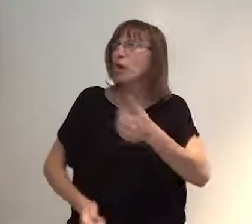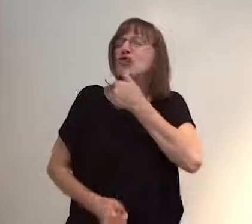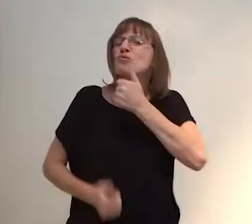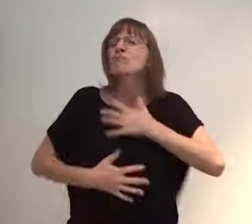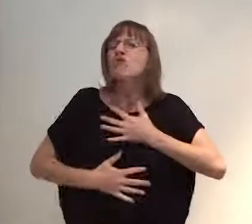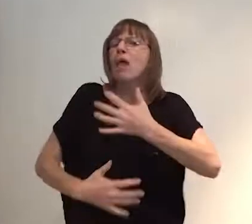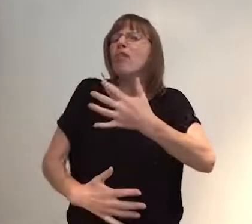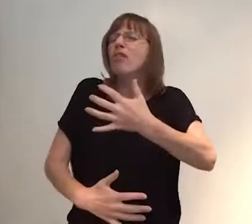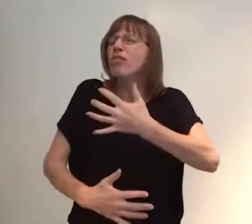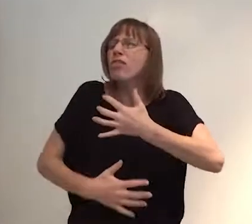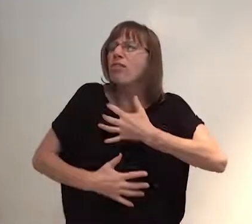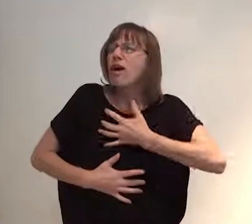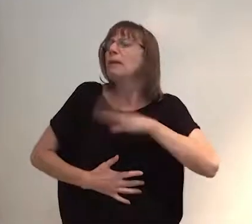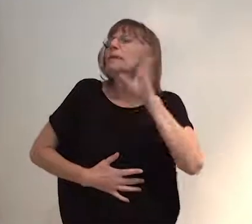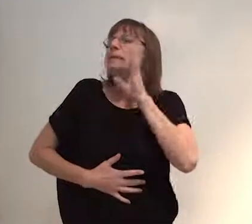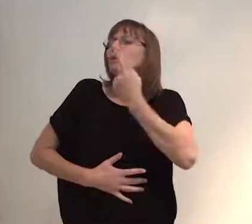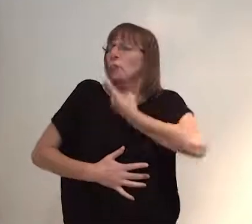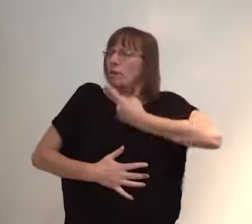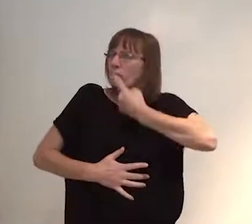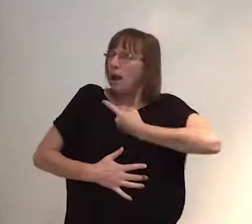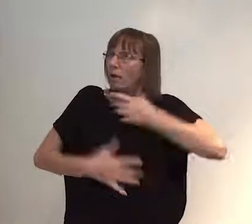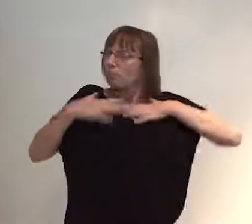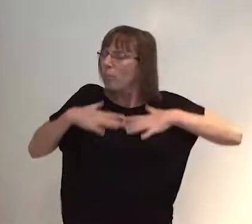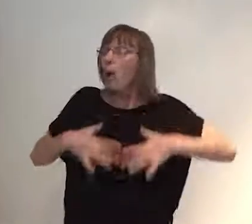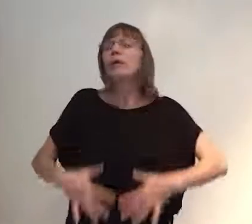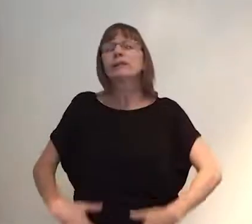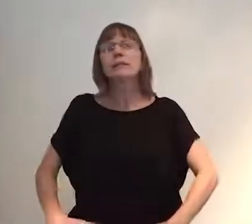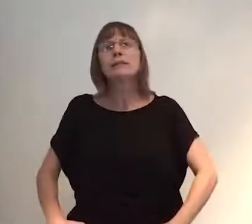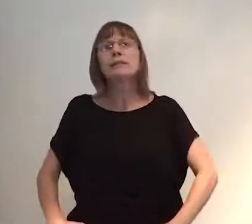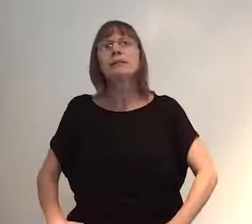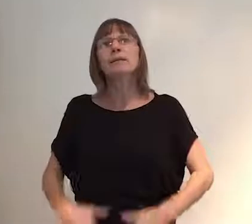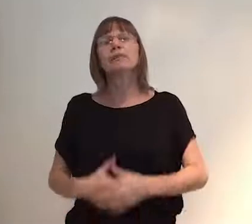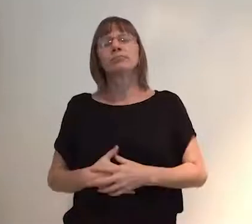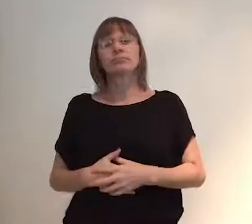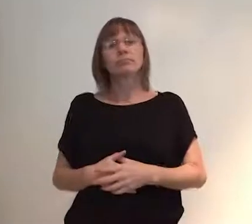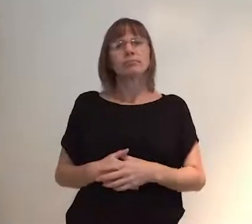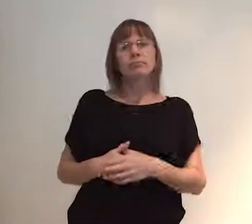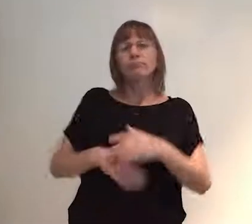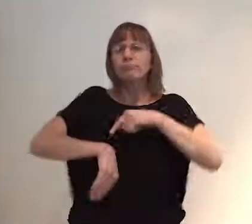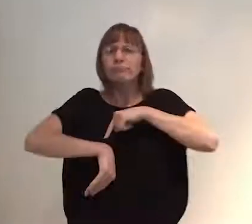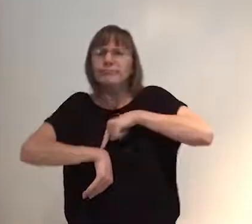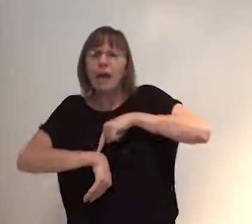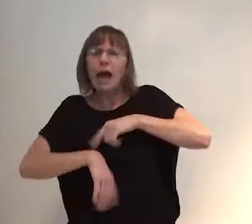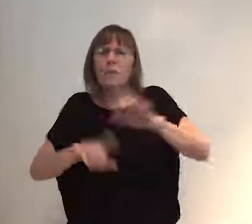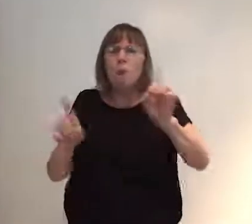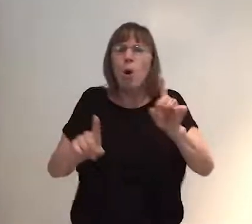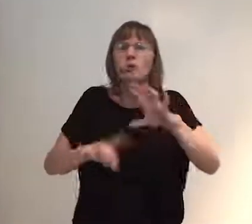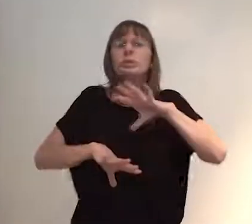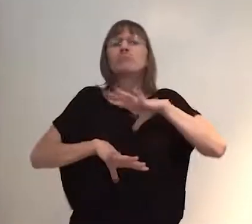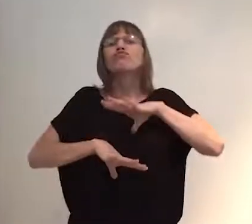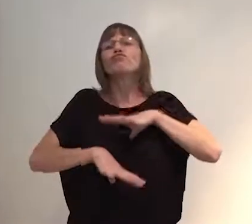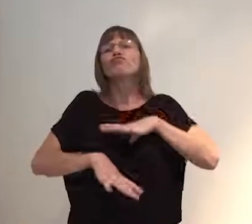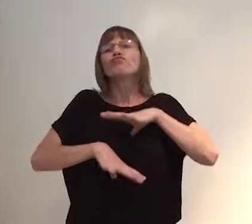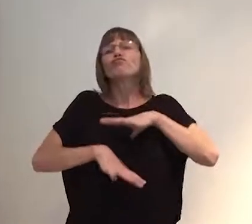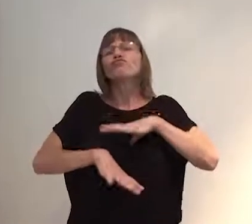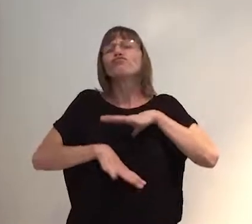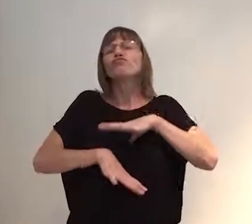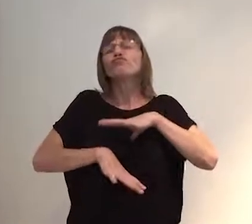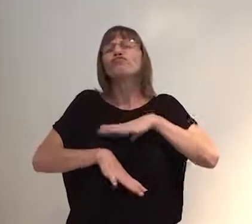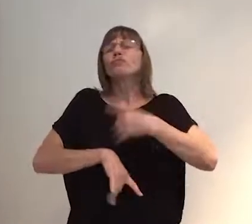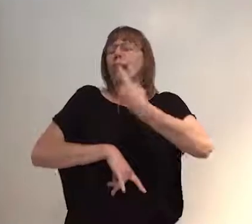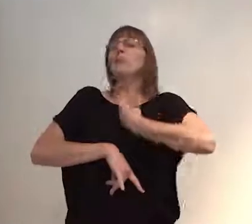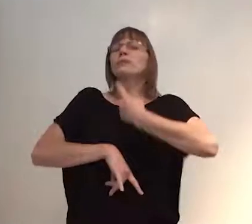our breath to help us listen to ourselves. Giving us a little bit of time to just be